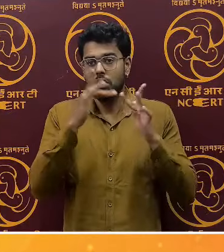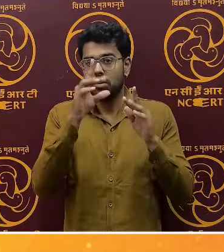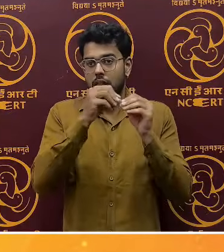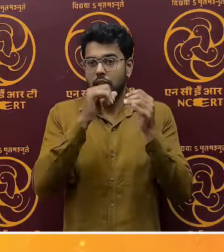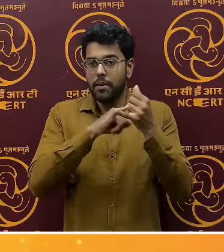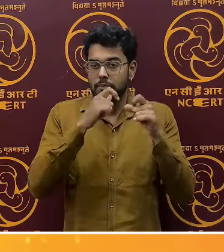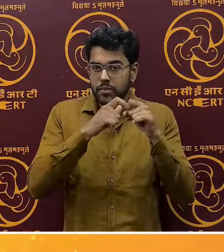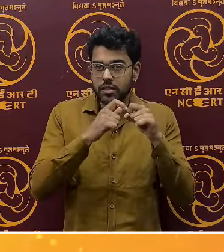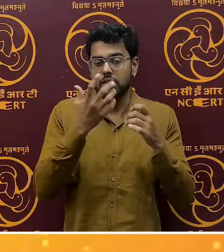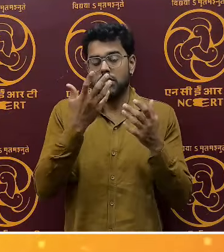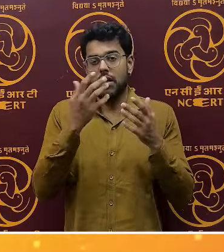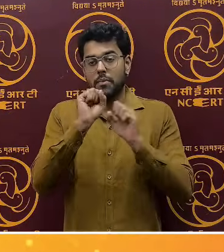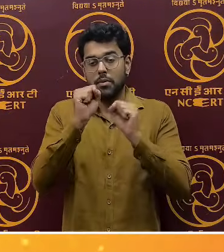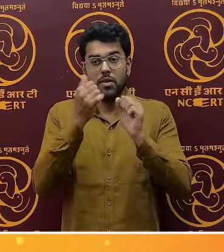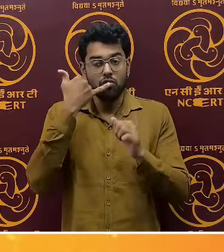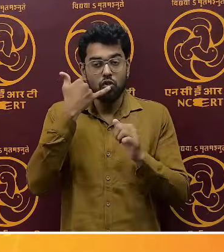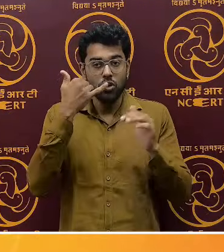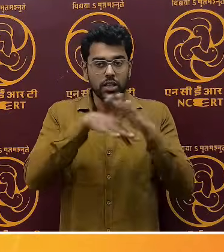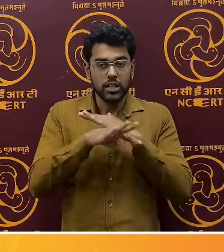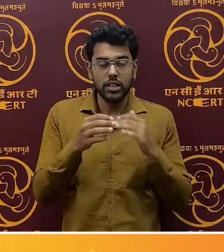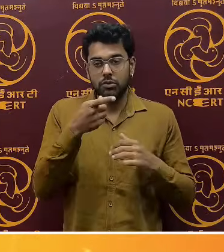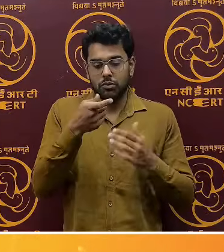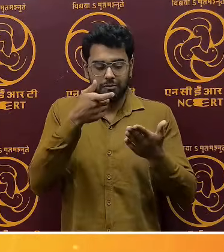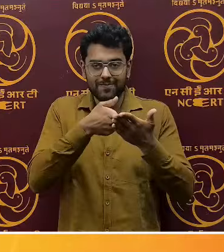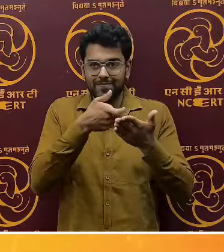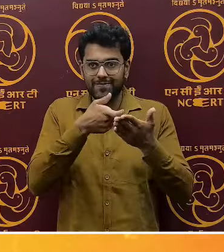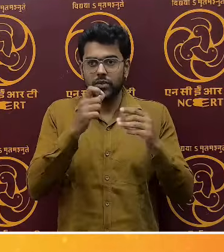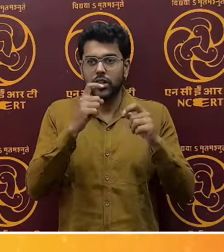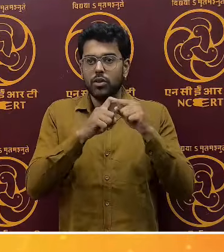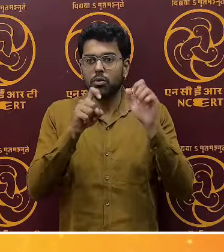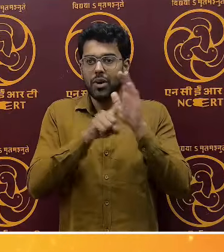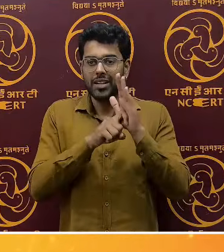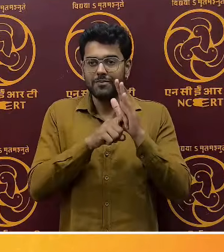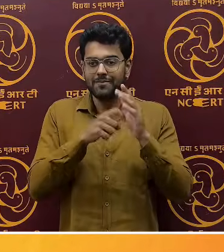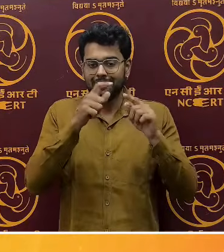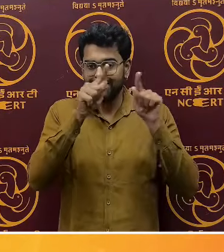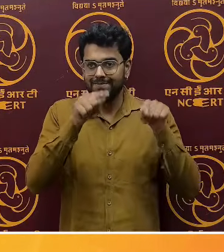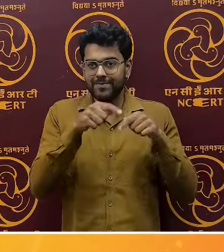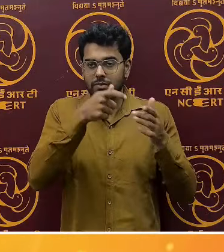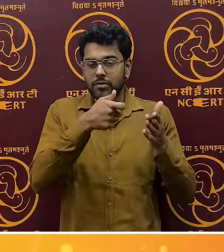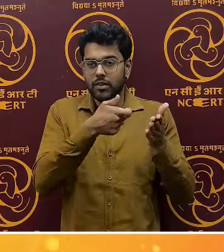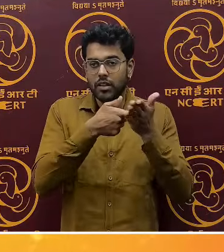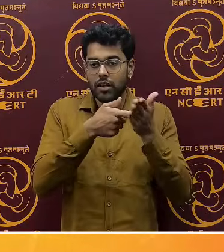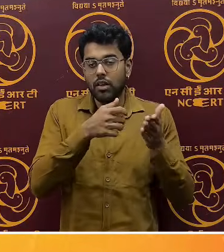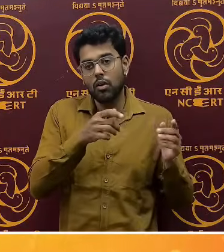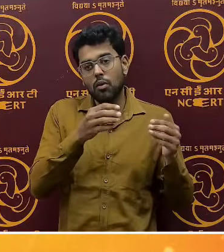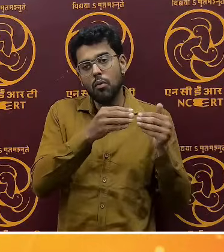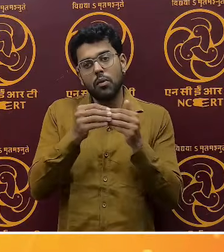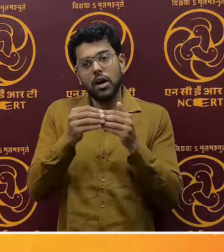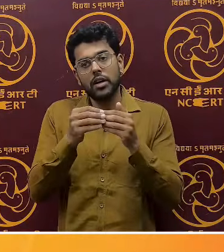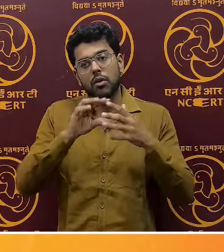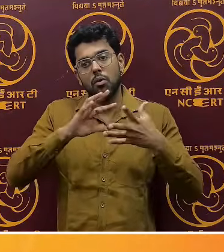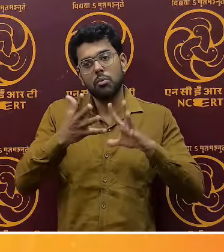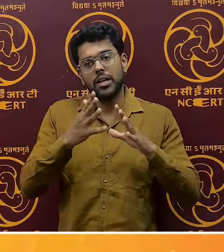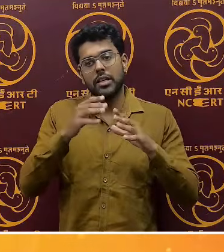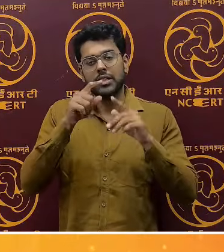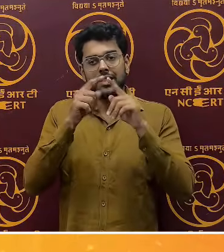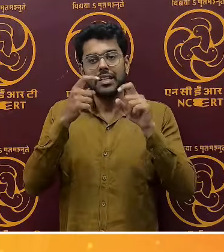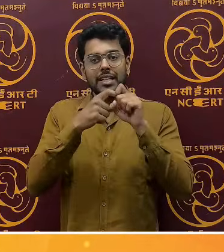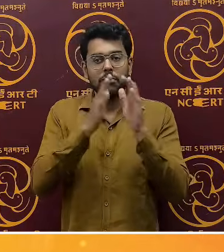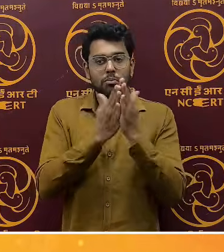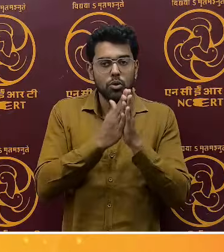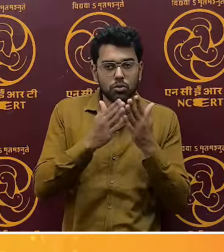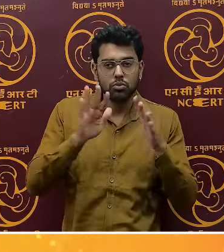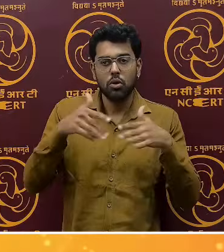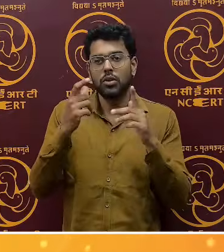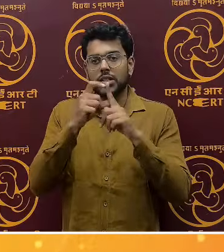on your mobile phone, so you can directly scan this QR code and that will lead you towards that page, the e-textbook or